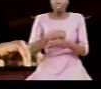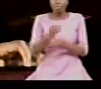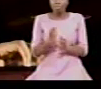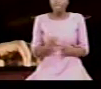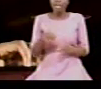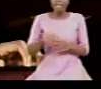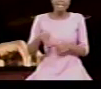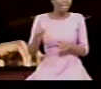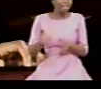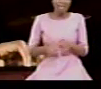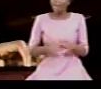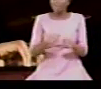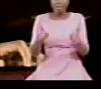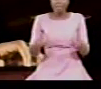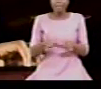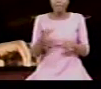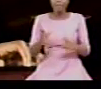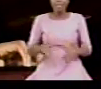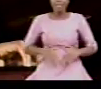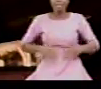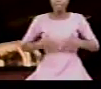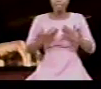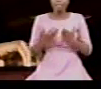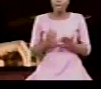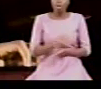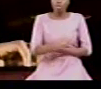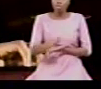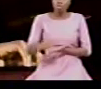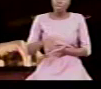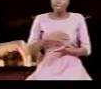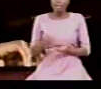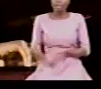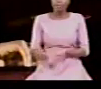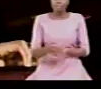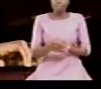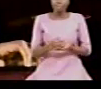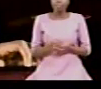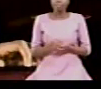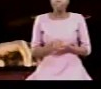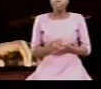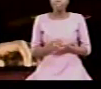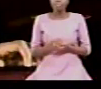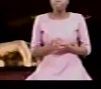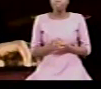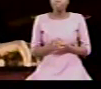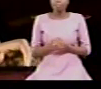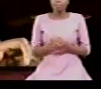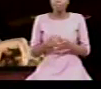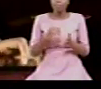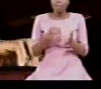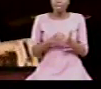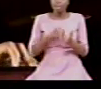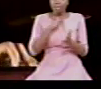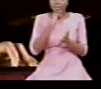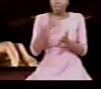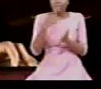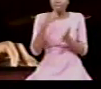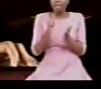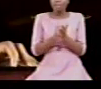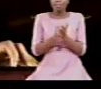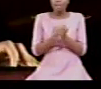every aspect of life. Sowing and reaping cuts across everything. It is said that abundant